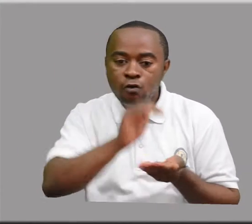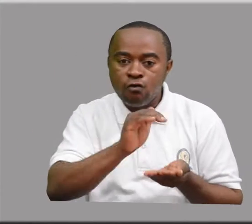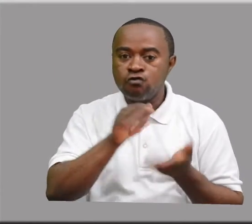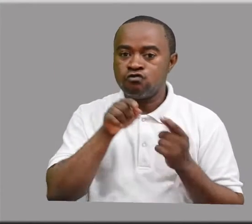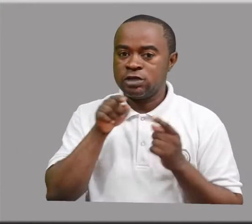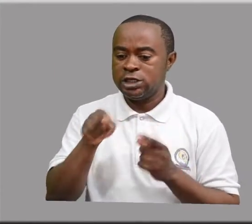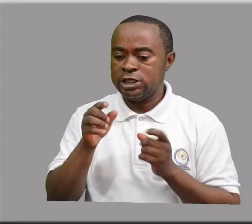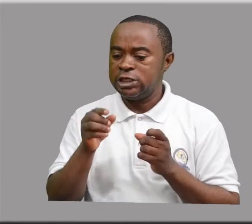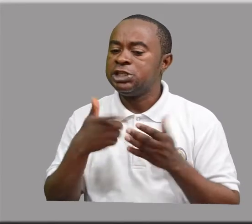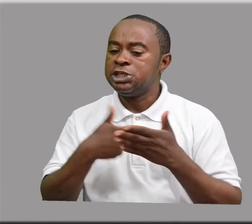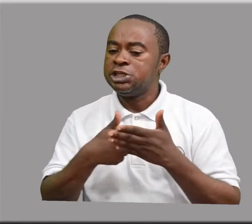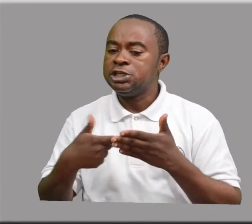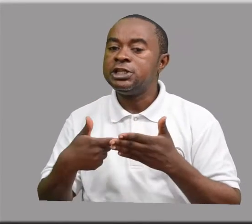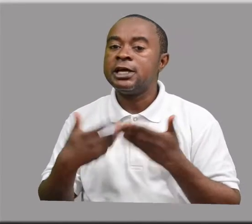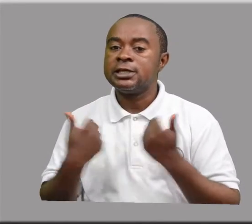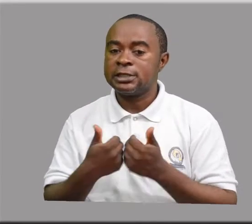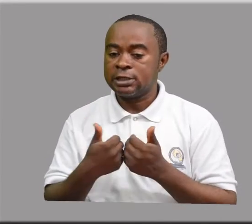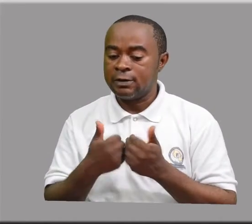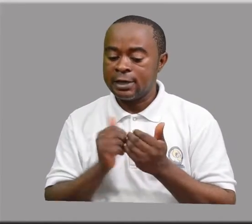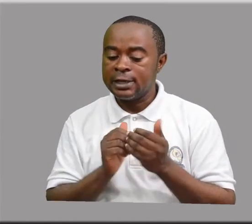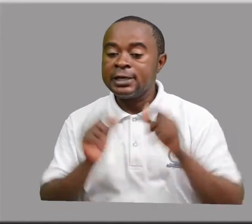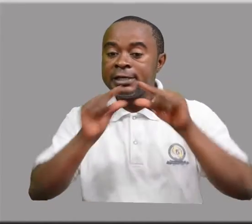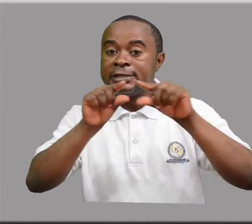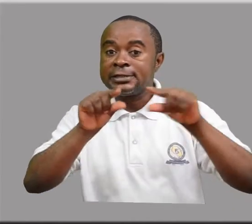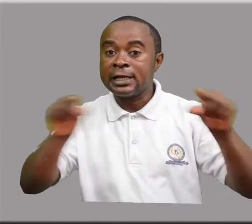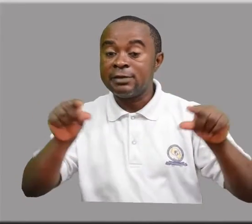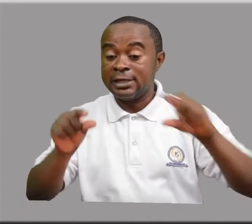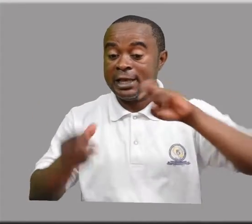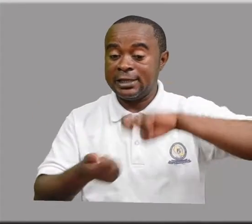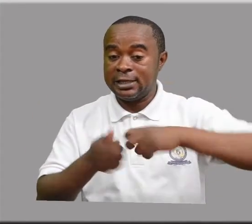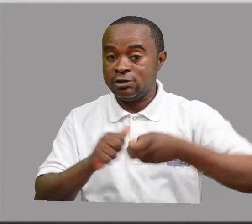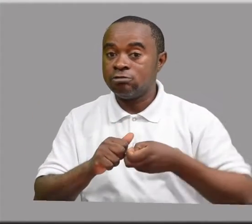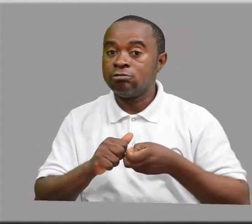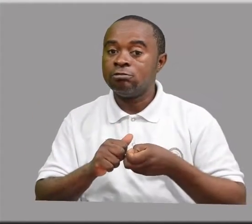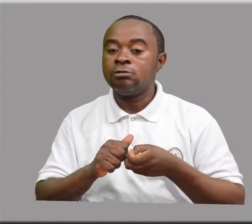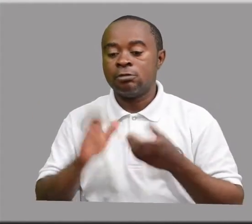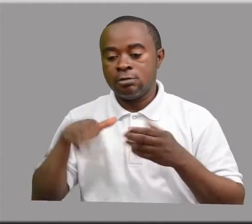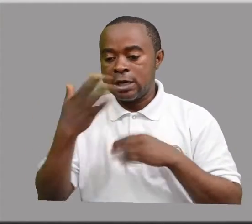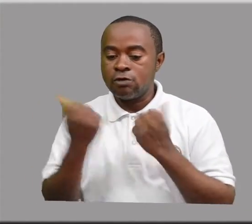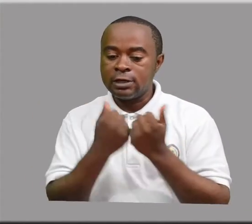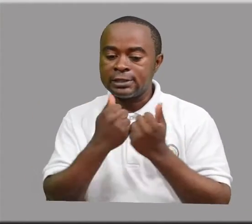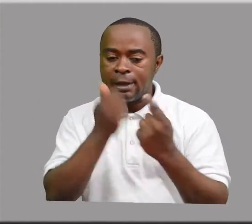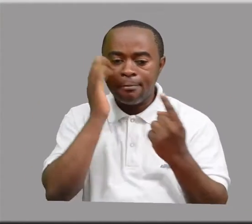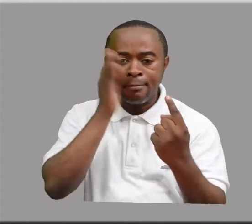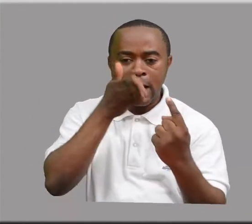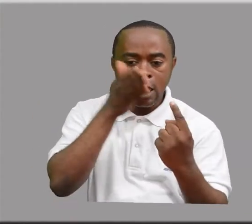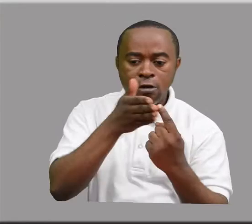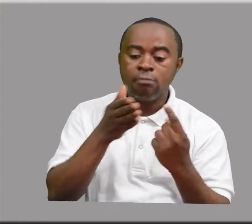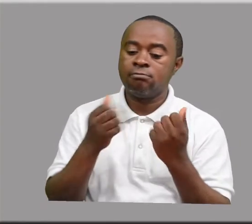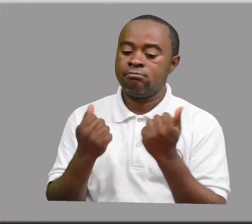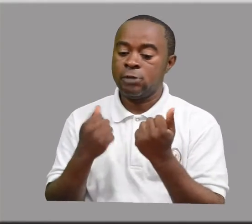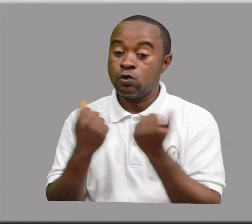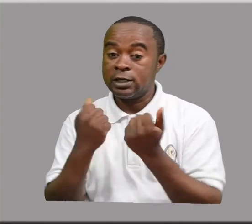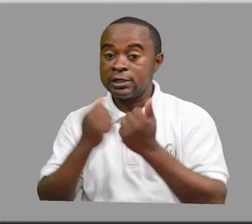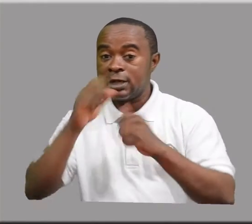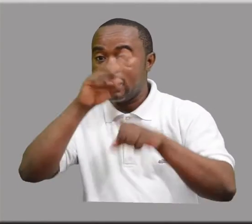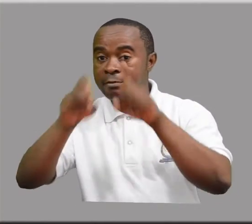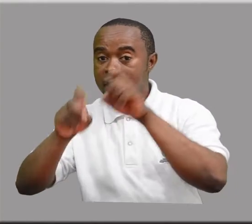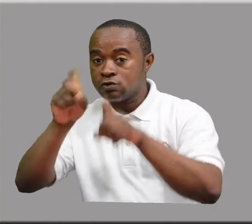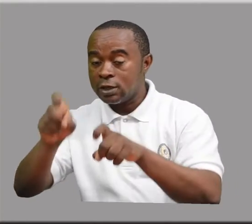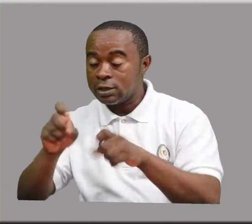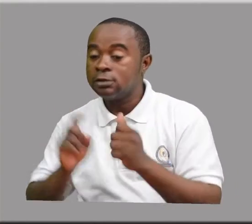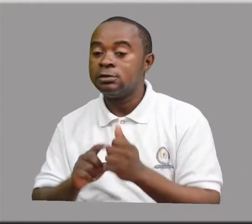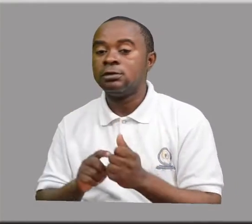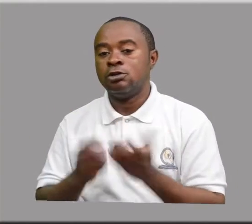of the problem, from where you are going to develop your research objectives or research questions and